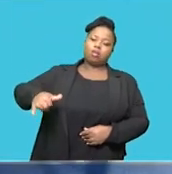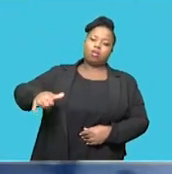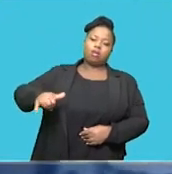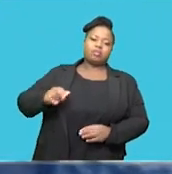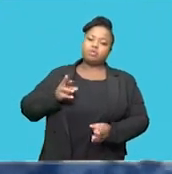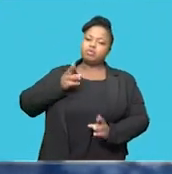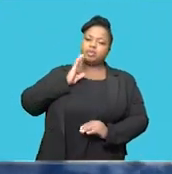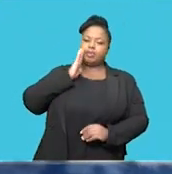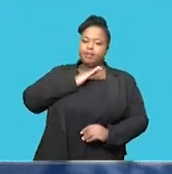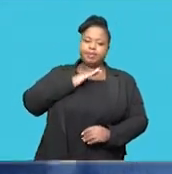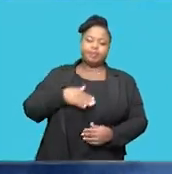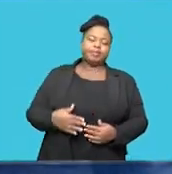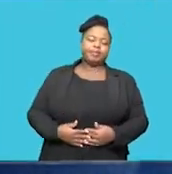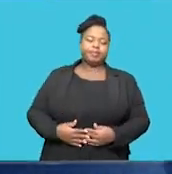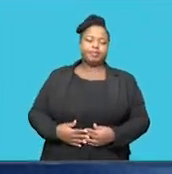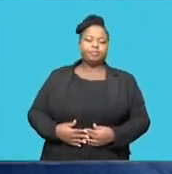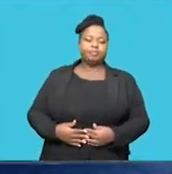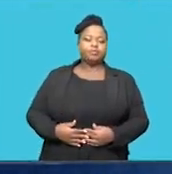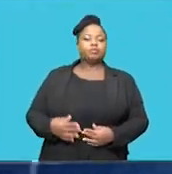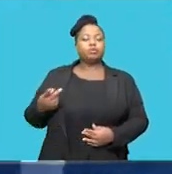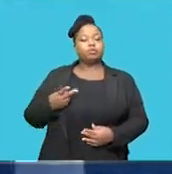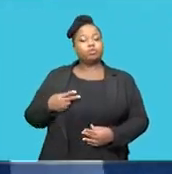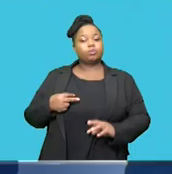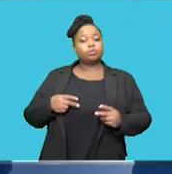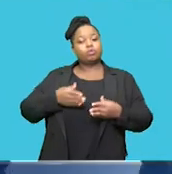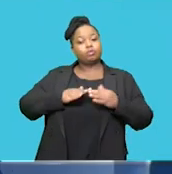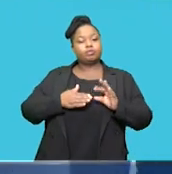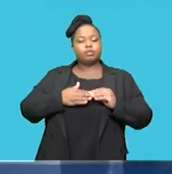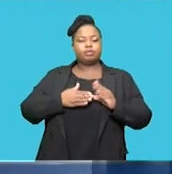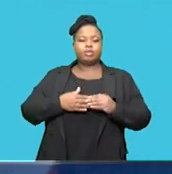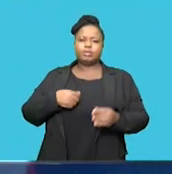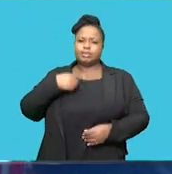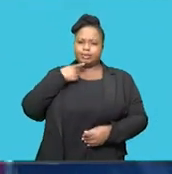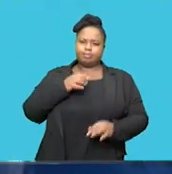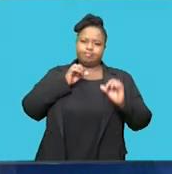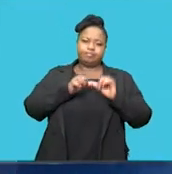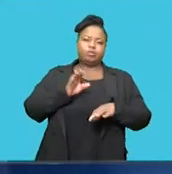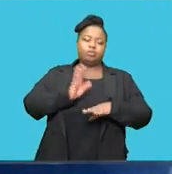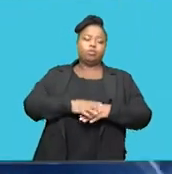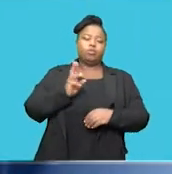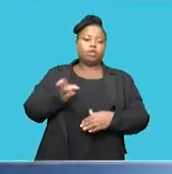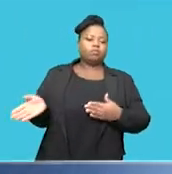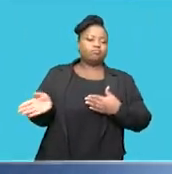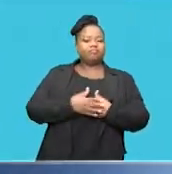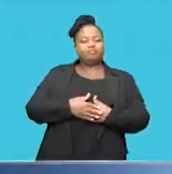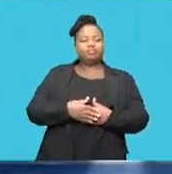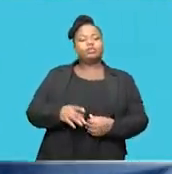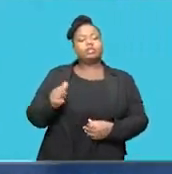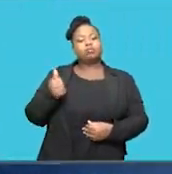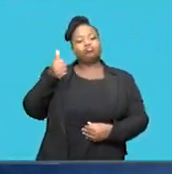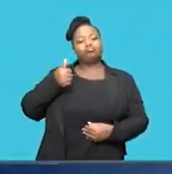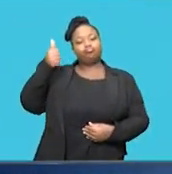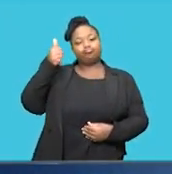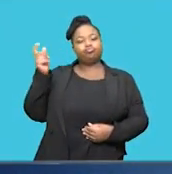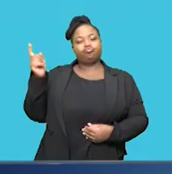ukukhala kodwa ungabanjwa. Kwelinye icala abahlali bafunga ngokuqhubeka nokuvala mbade iziphathamandla